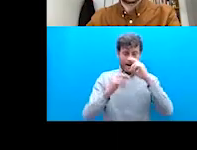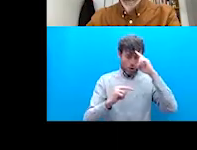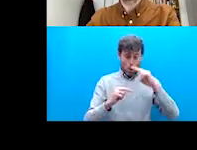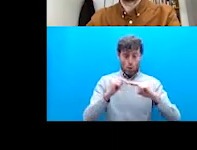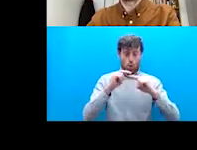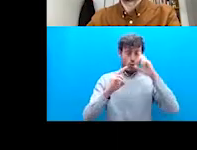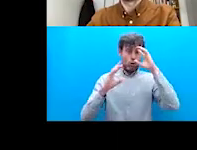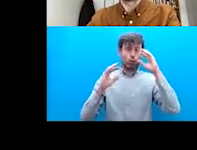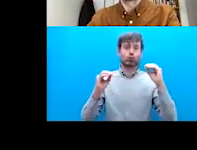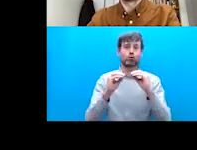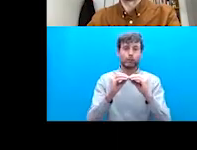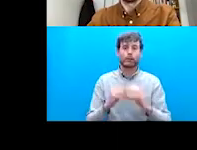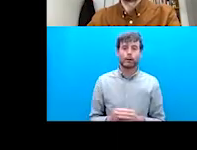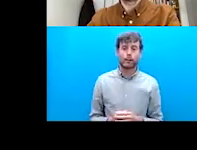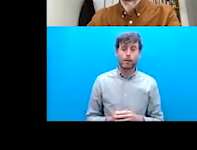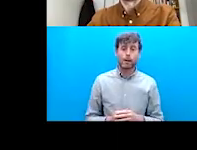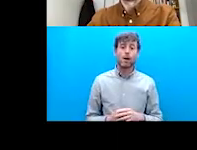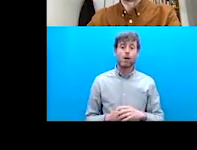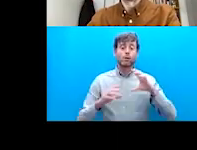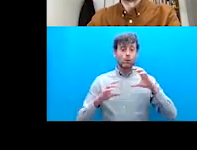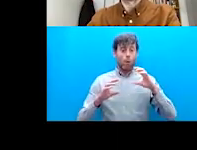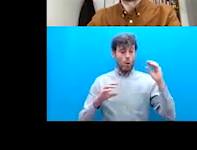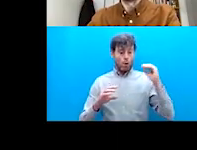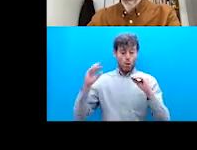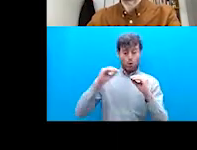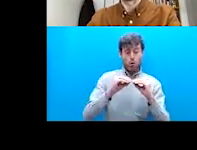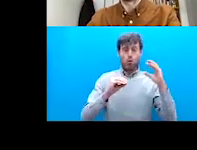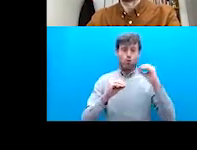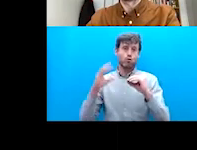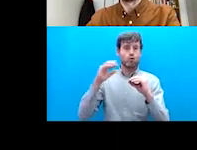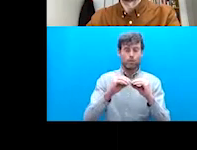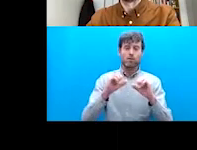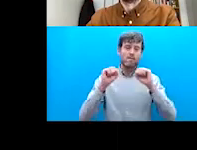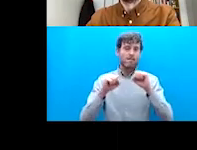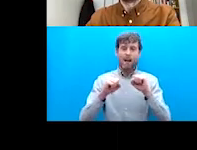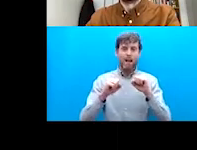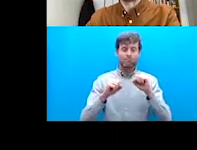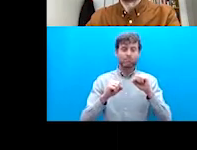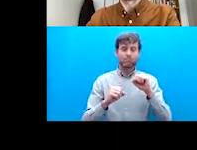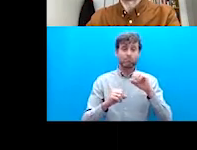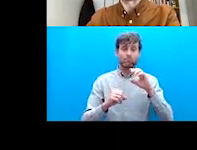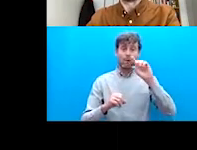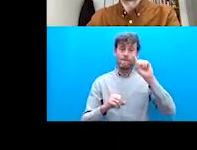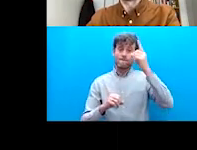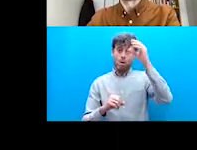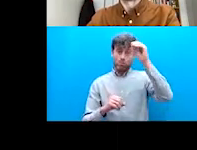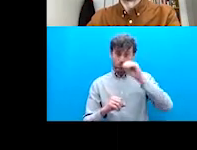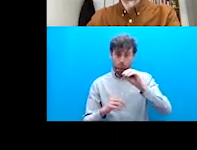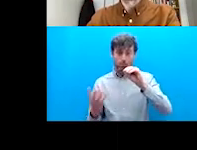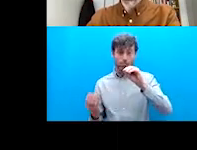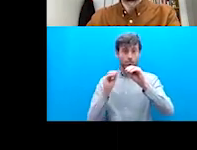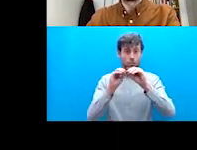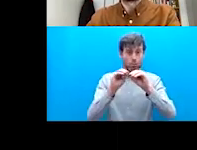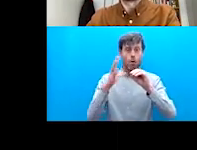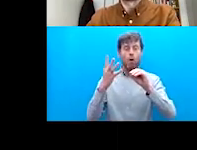composition can actually happen in a number of different ways in both streams. So there is no single mode of composition.